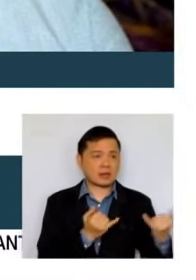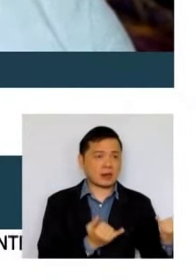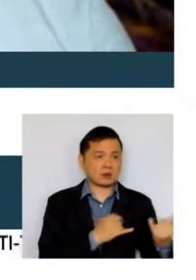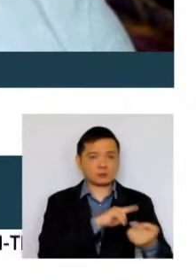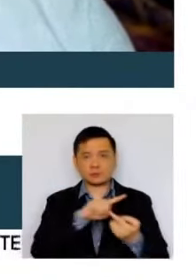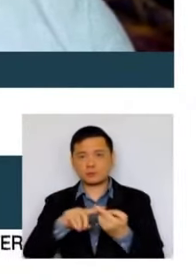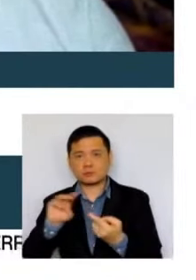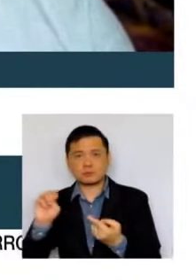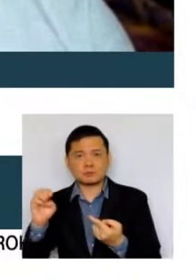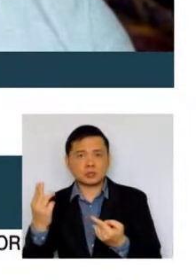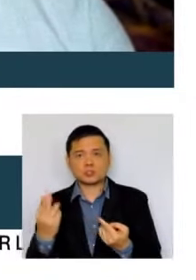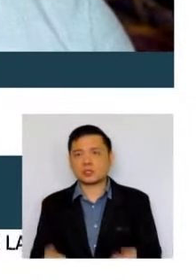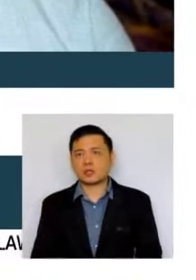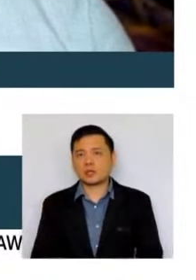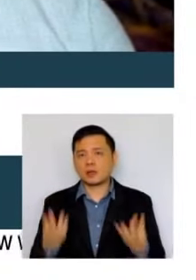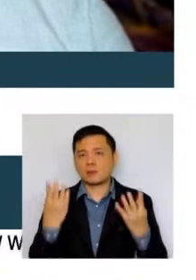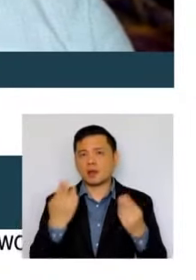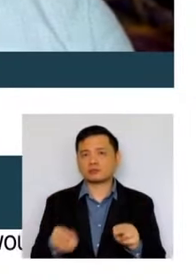starts?